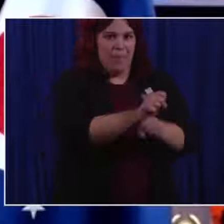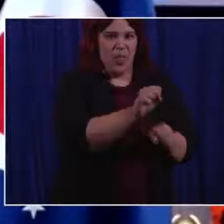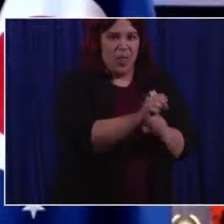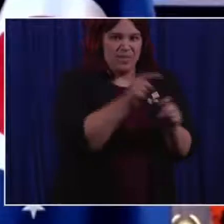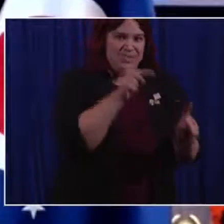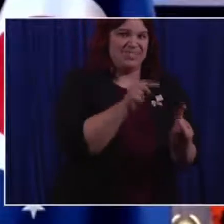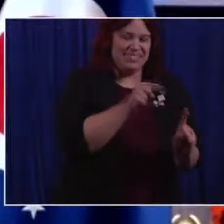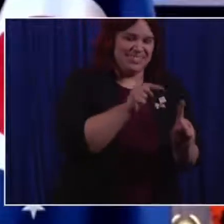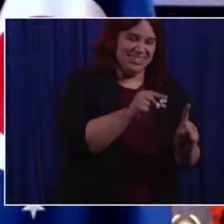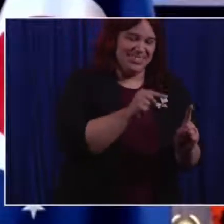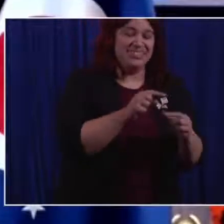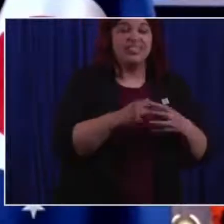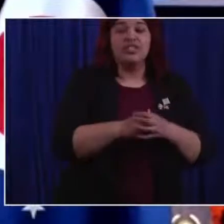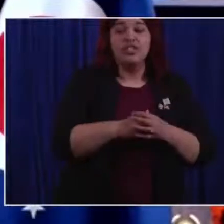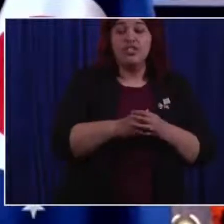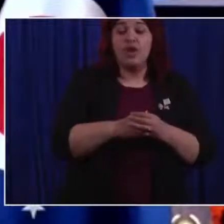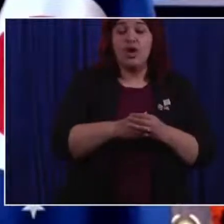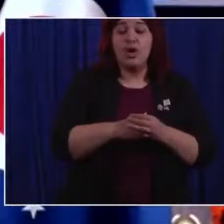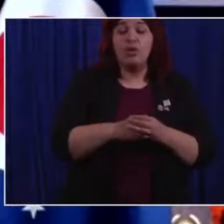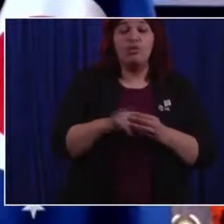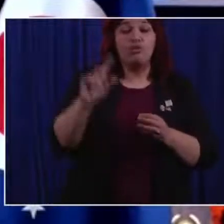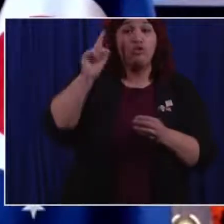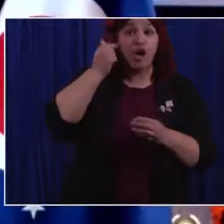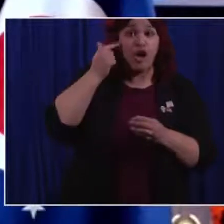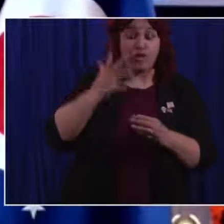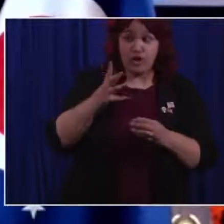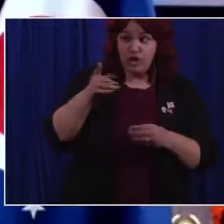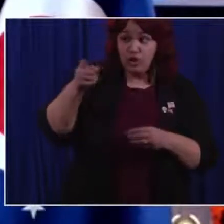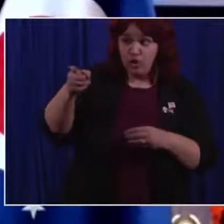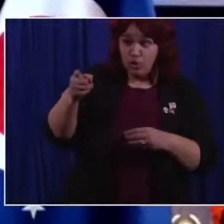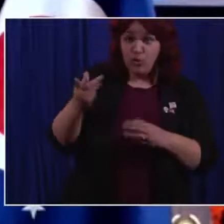And one of the very first things, Governor, that you asked me to do